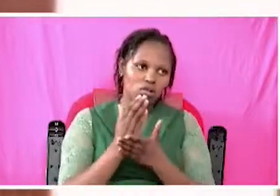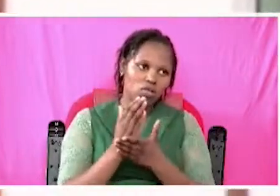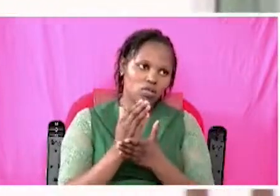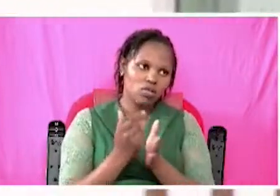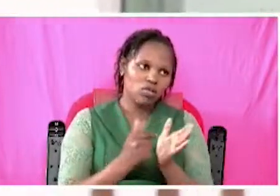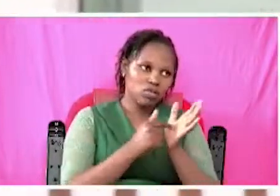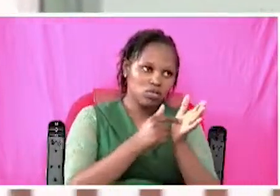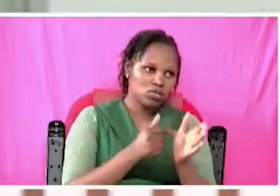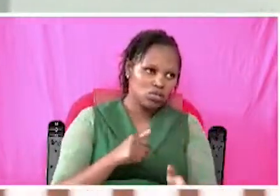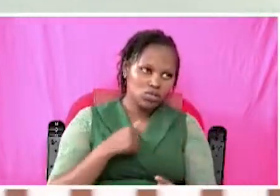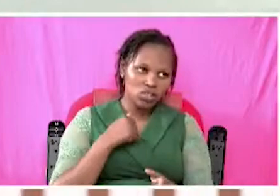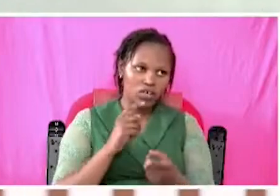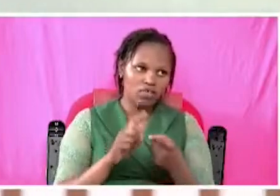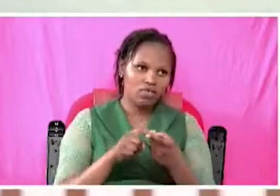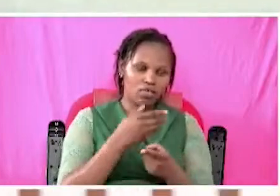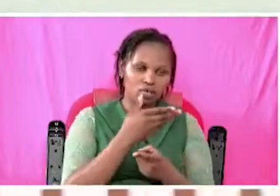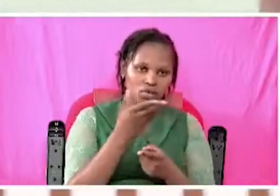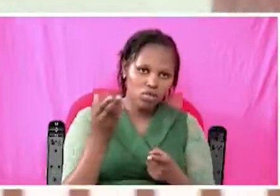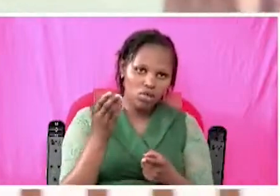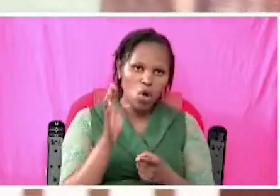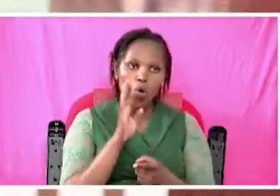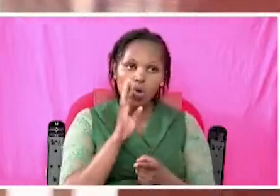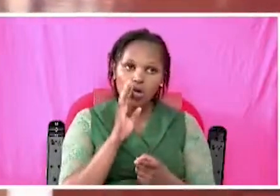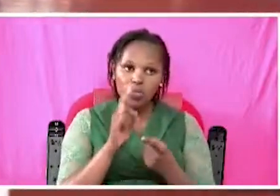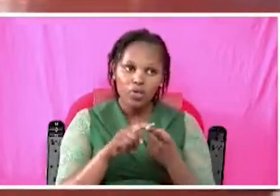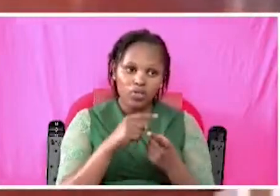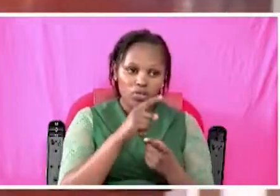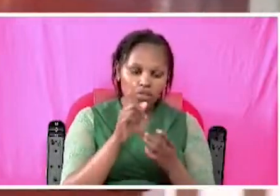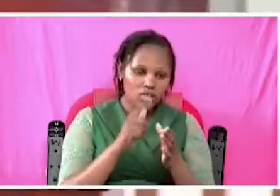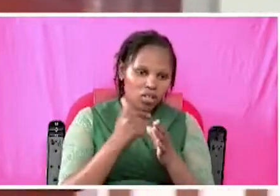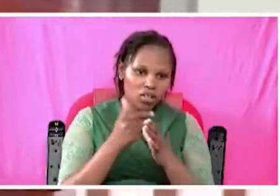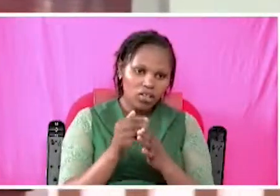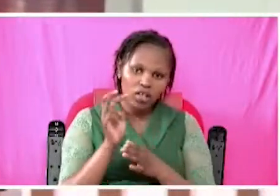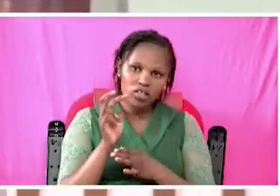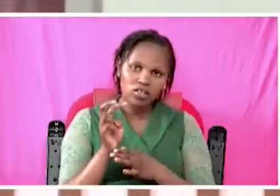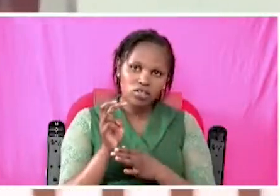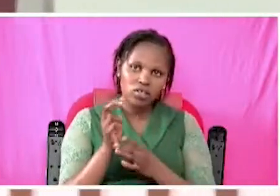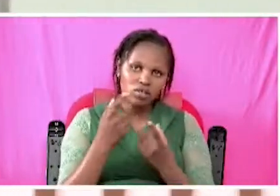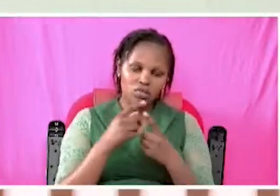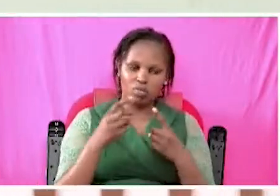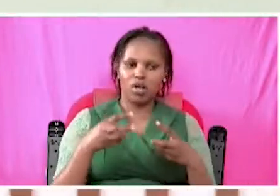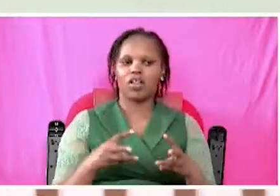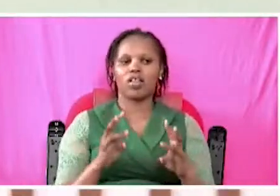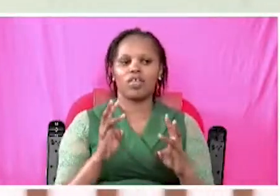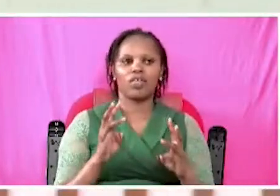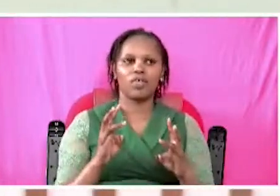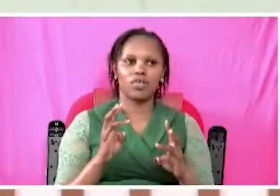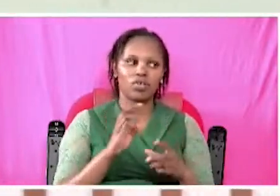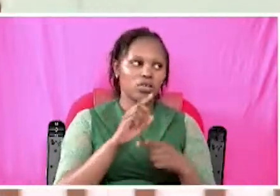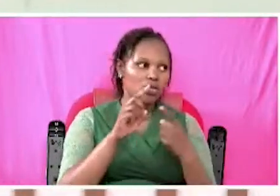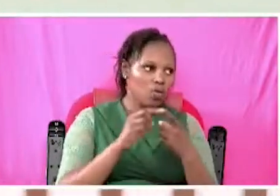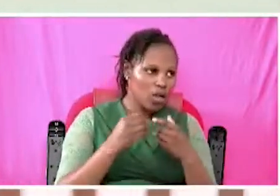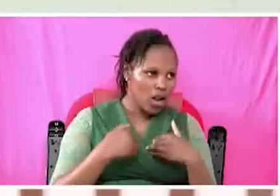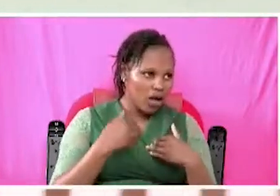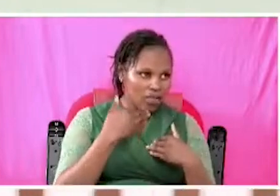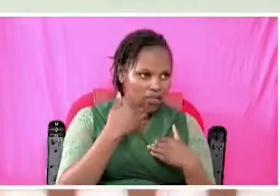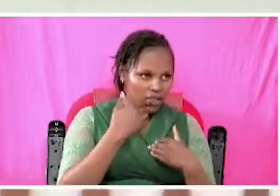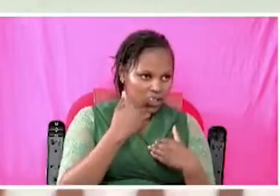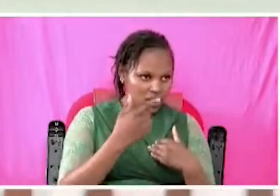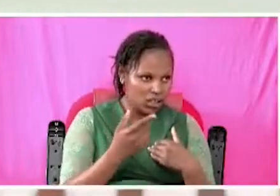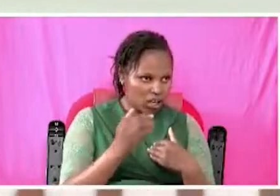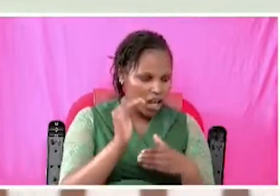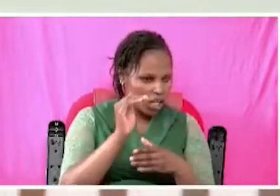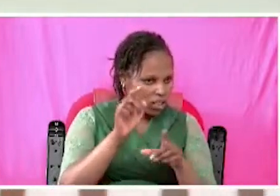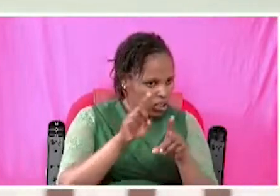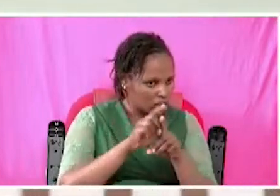shows himself to him, whispers to him, and then finally now he tells him, by the way, Elijah, when he had said that, when he asked him the same